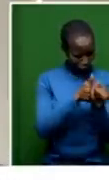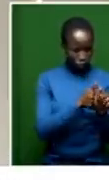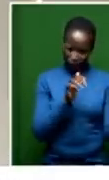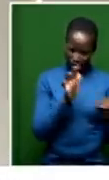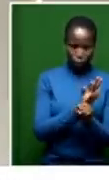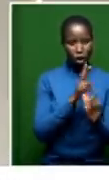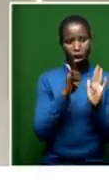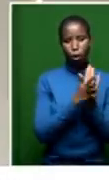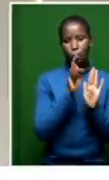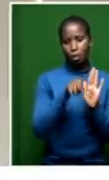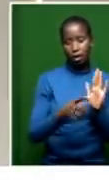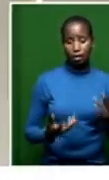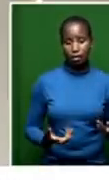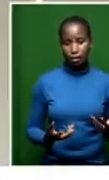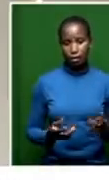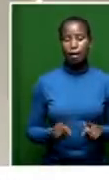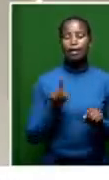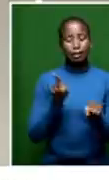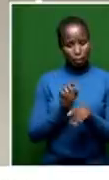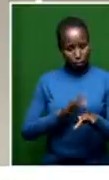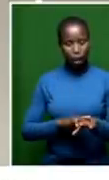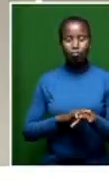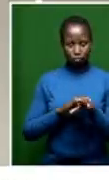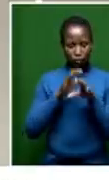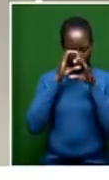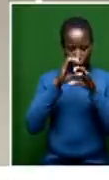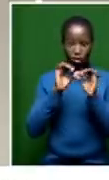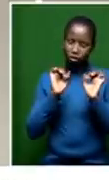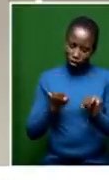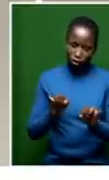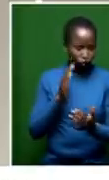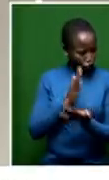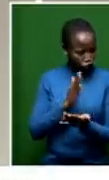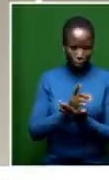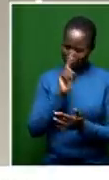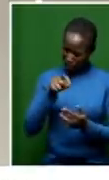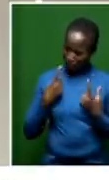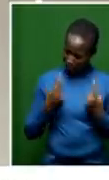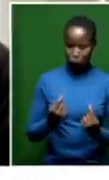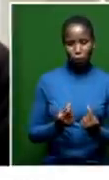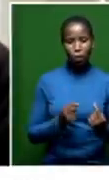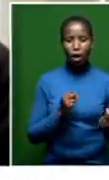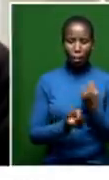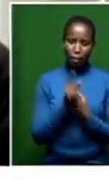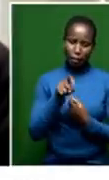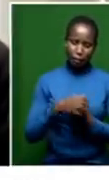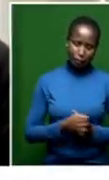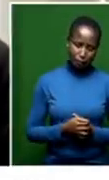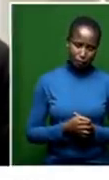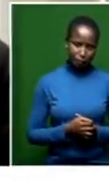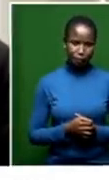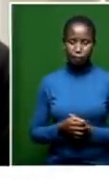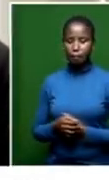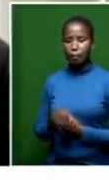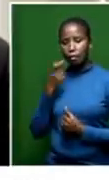do this, but we're so focused and determined that it must be done. As you say, Mr.